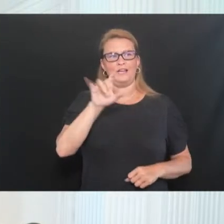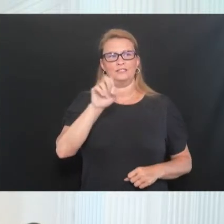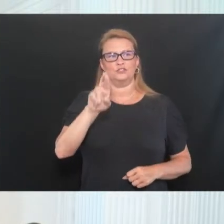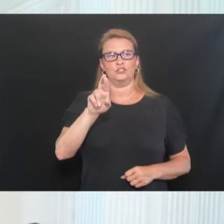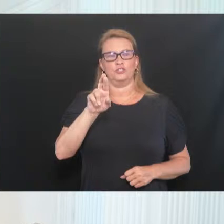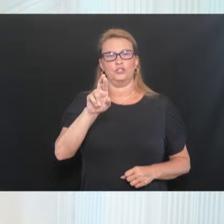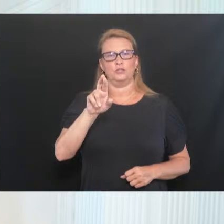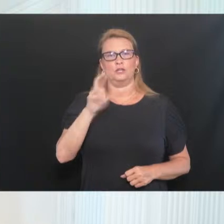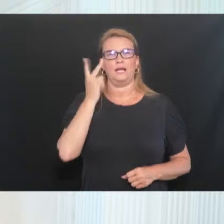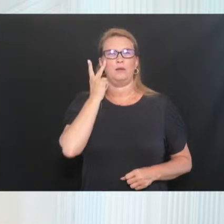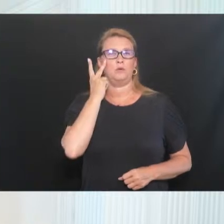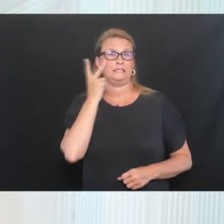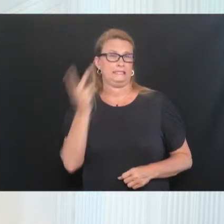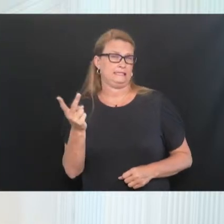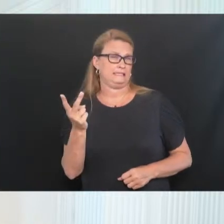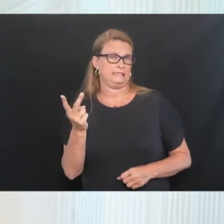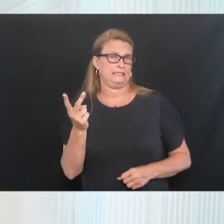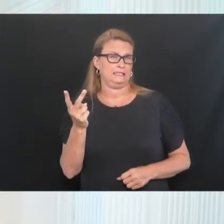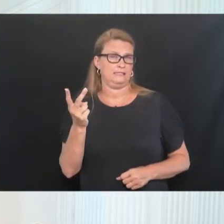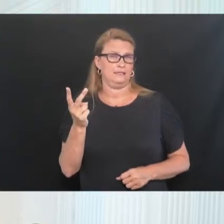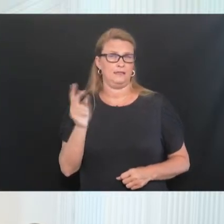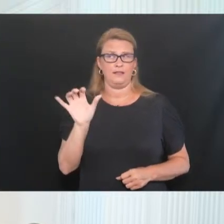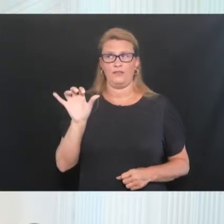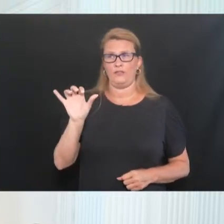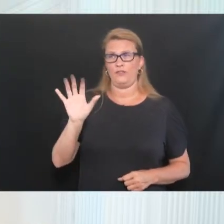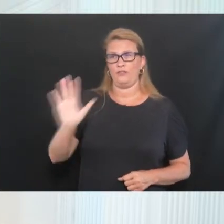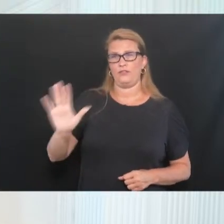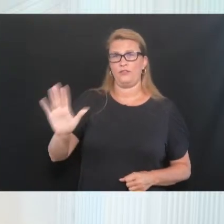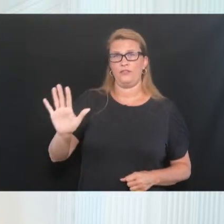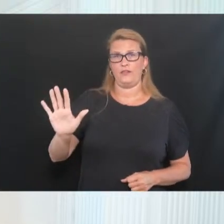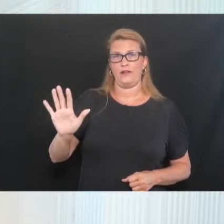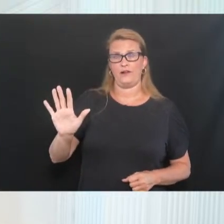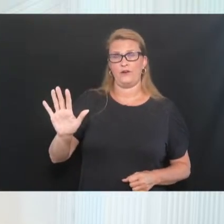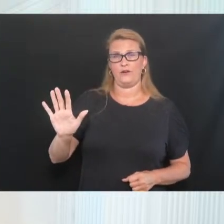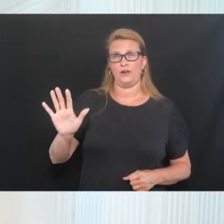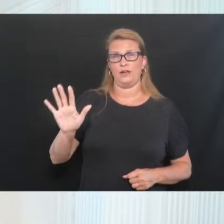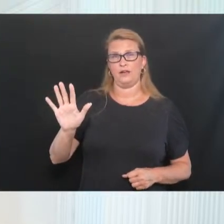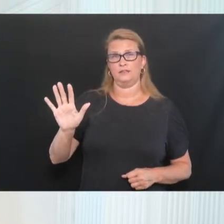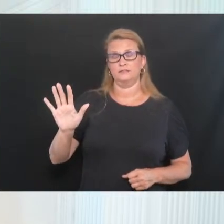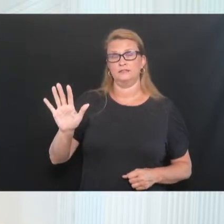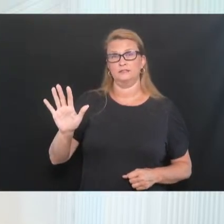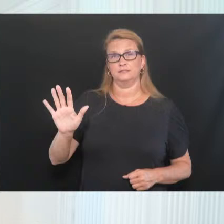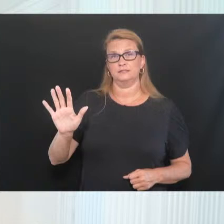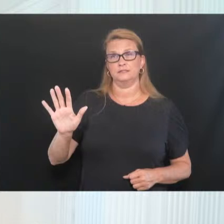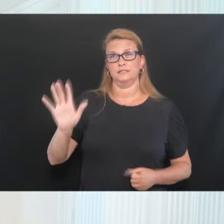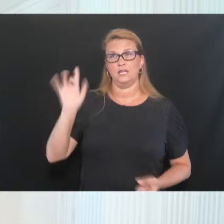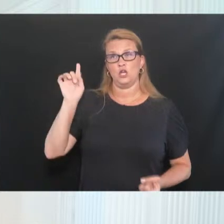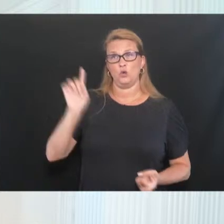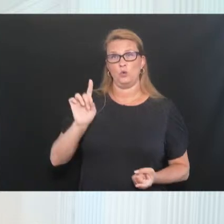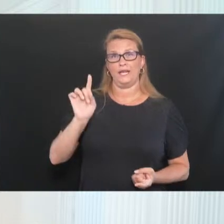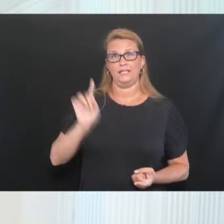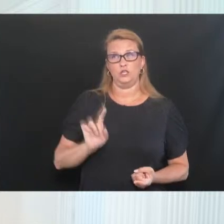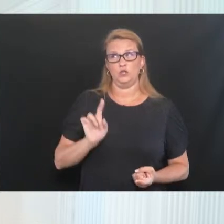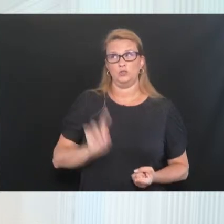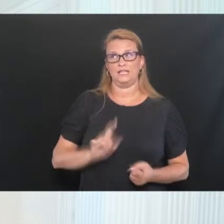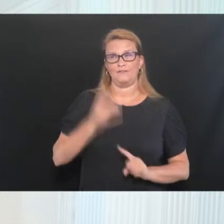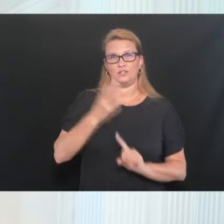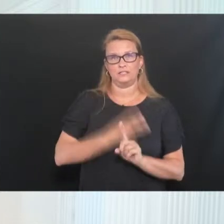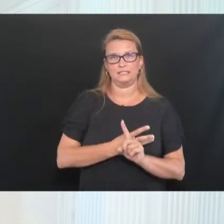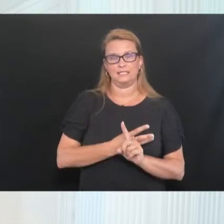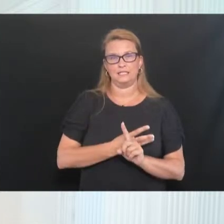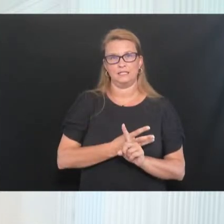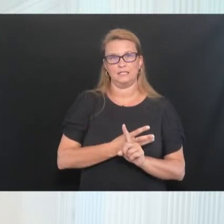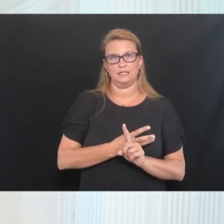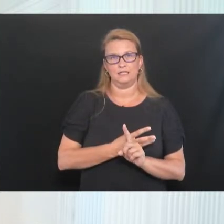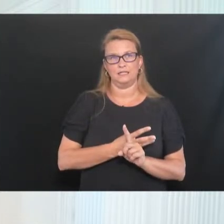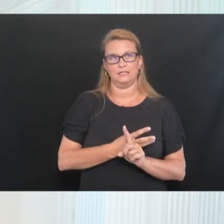that we're seeing that Pfizer's efficacy is reduced after 6 months. Just tell me a little bit